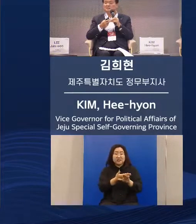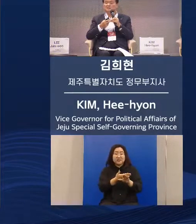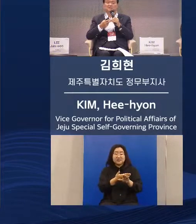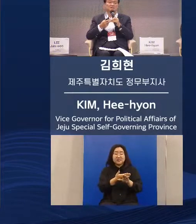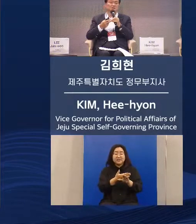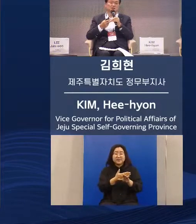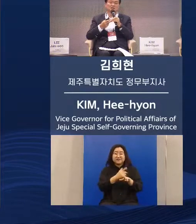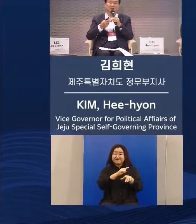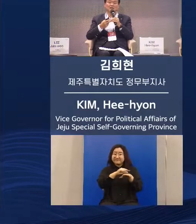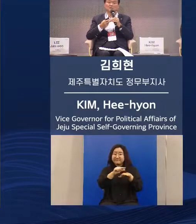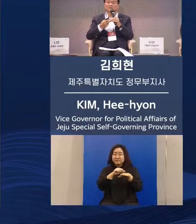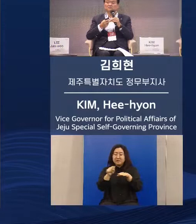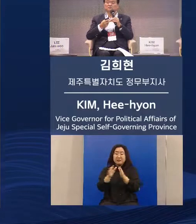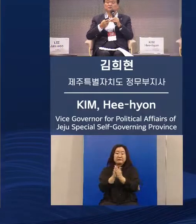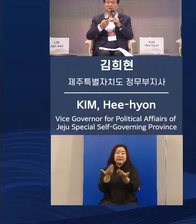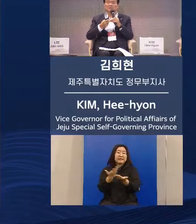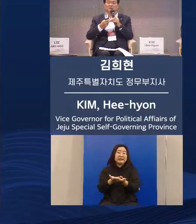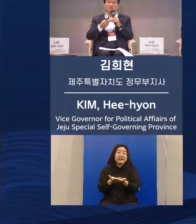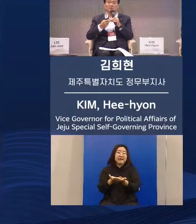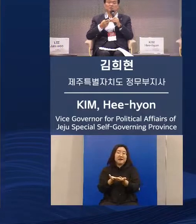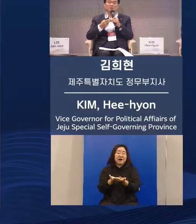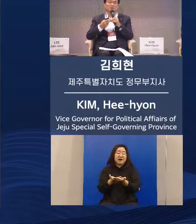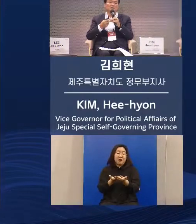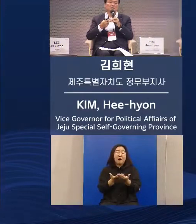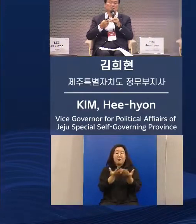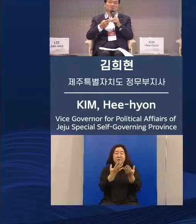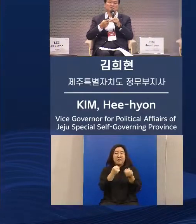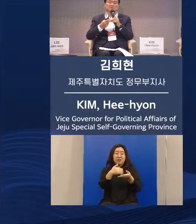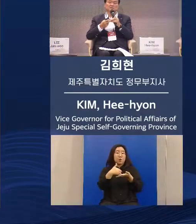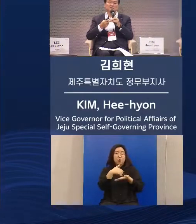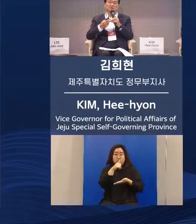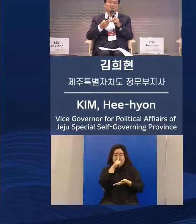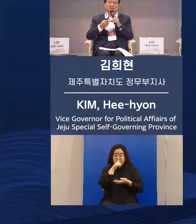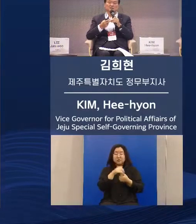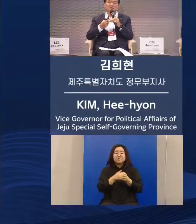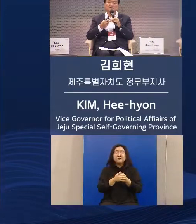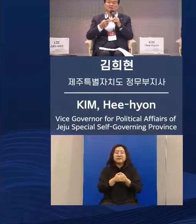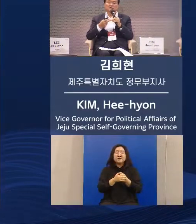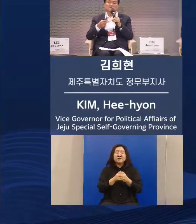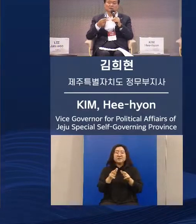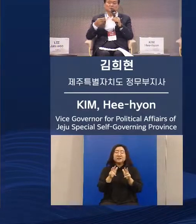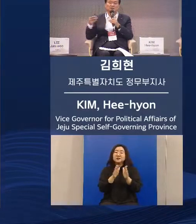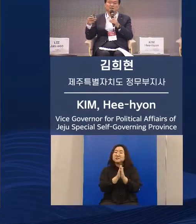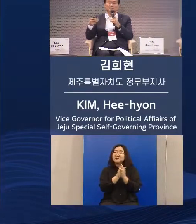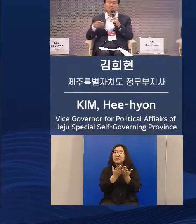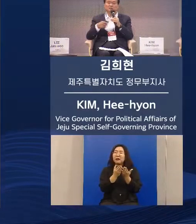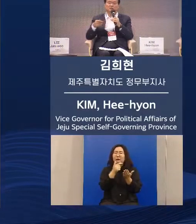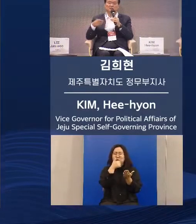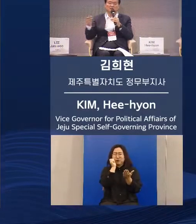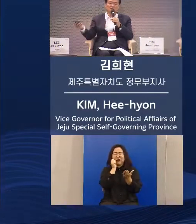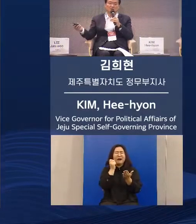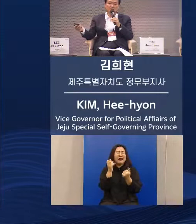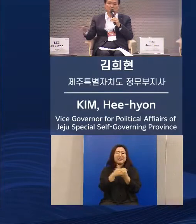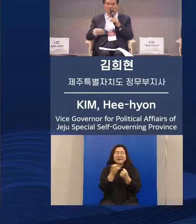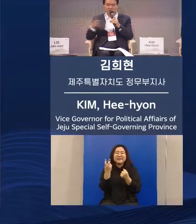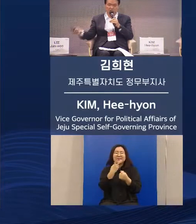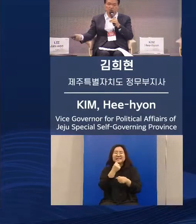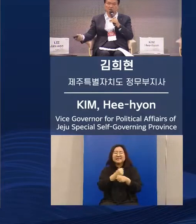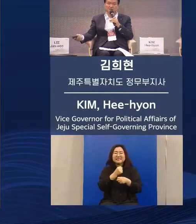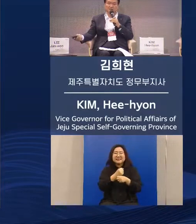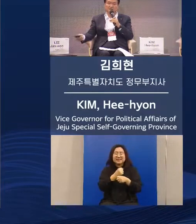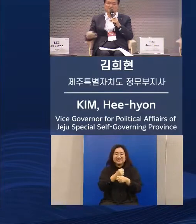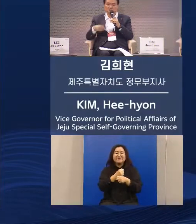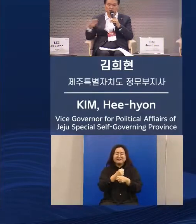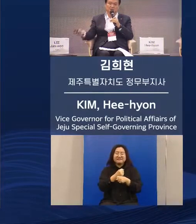guide is very popular. A lot of local governments ask for the copies of our user guide of a